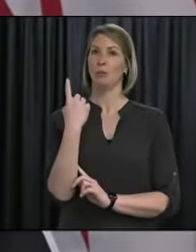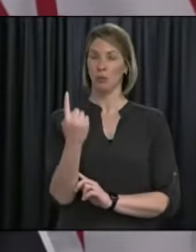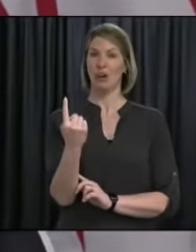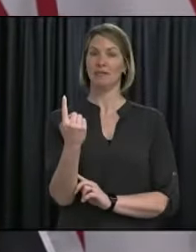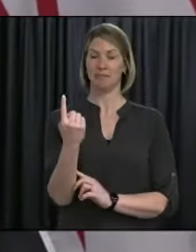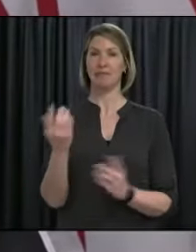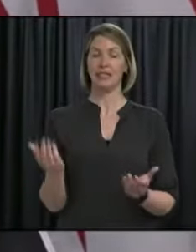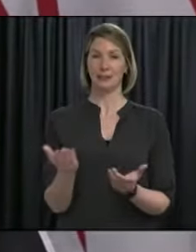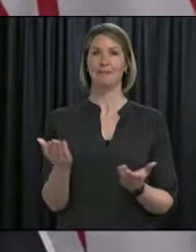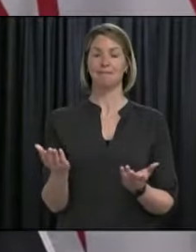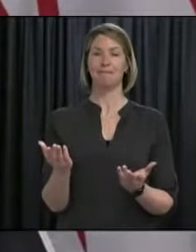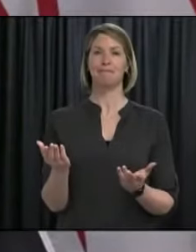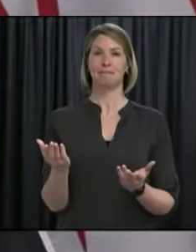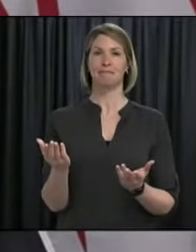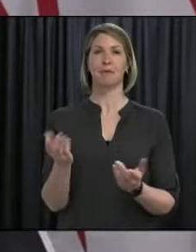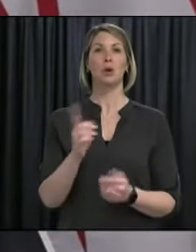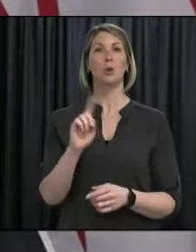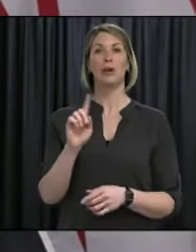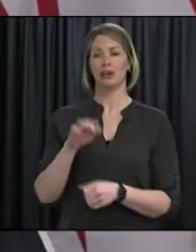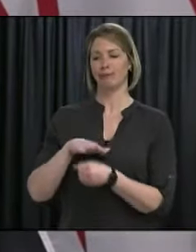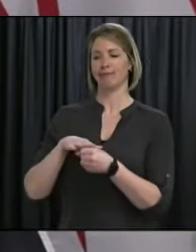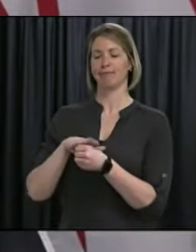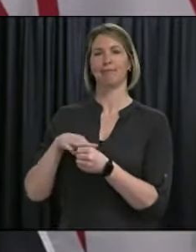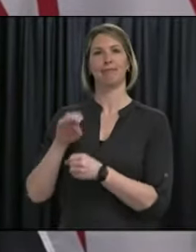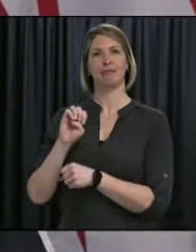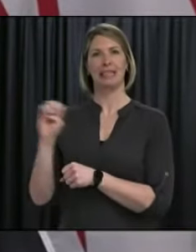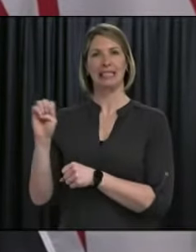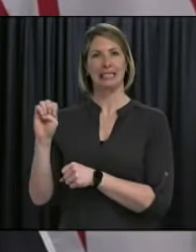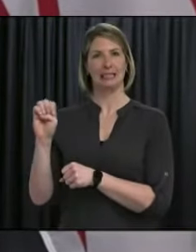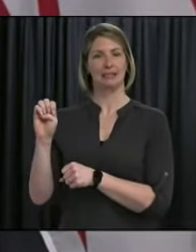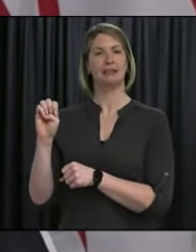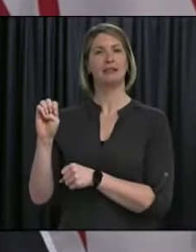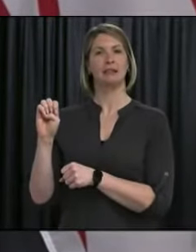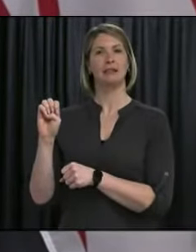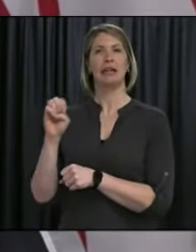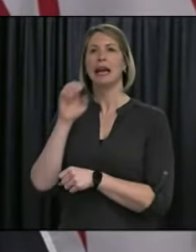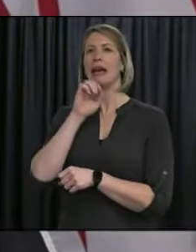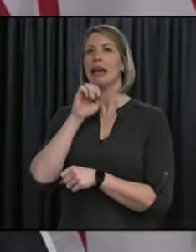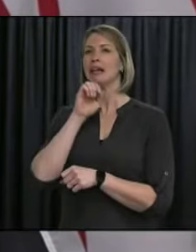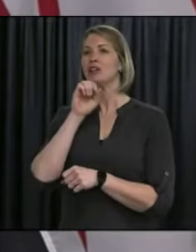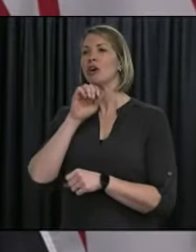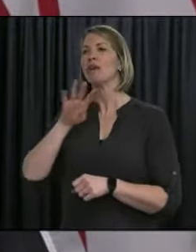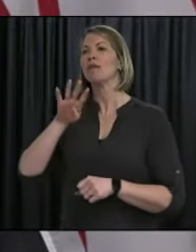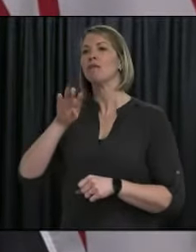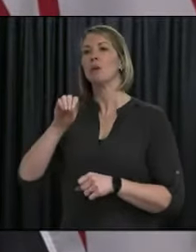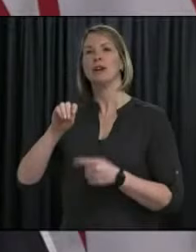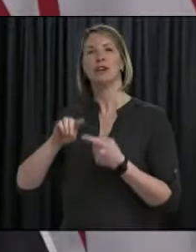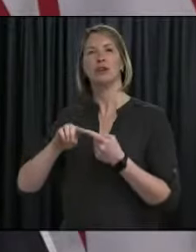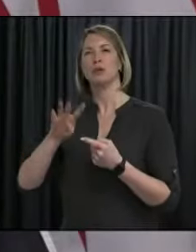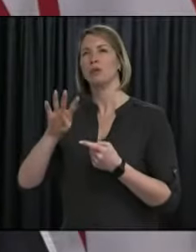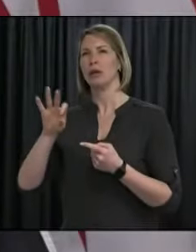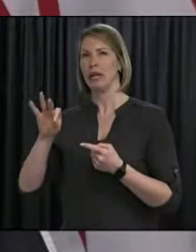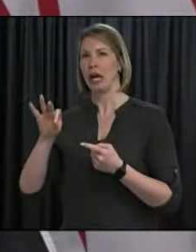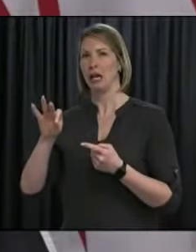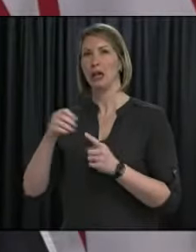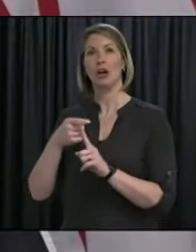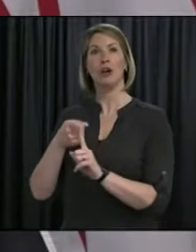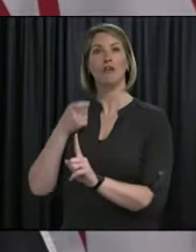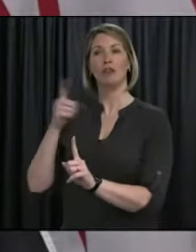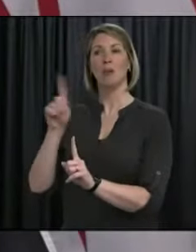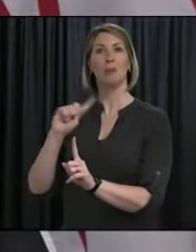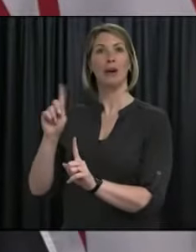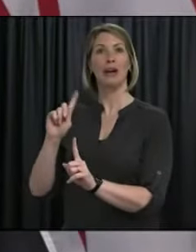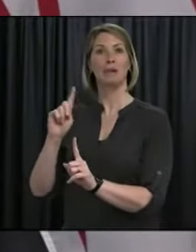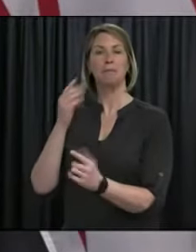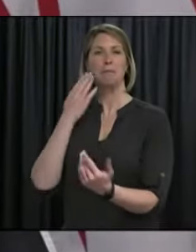-19 in our province in the Eastern Health region, and the individual is between the ages of 40 and 49, and the source of this case is